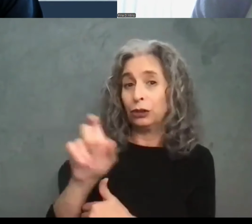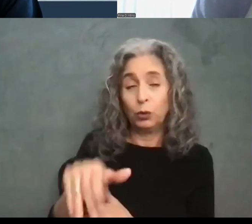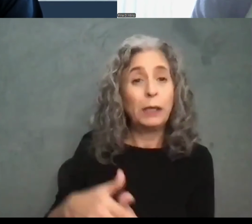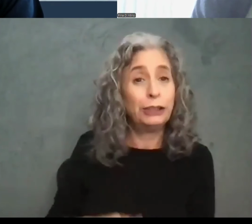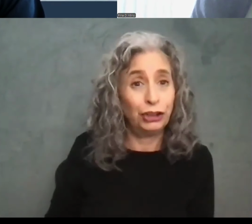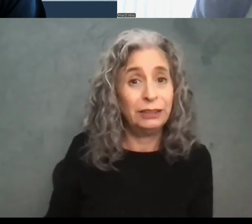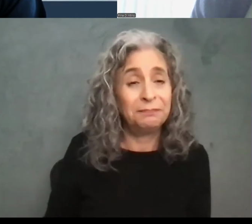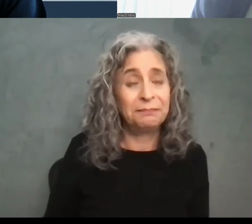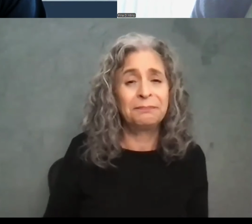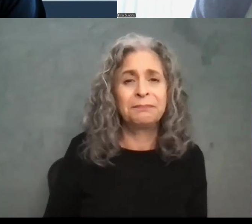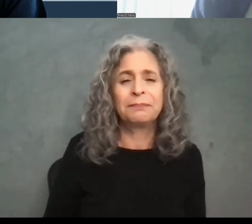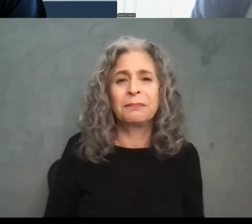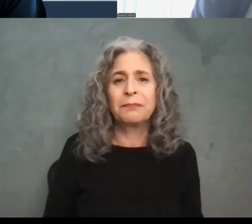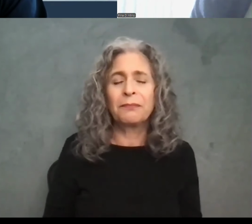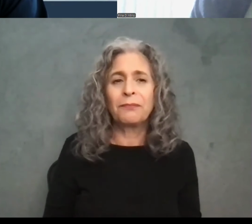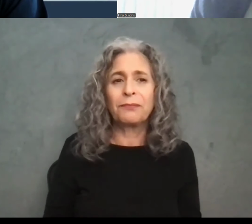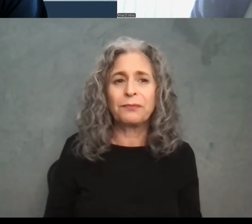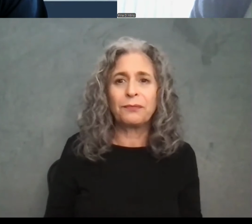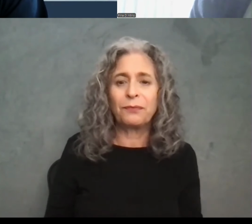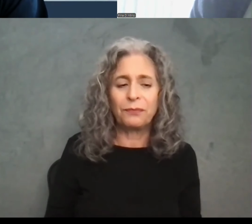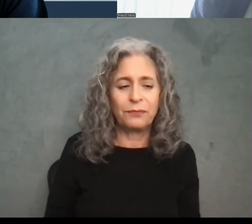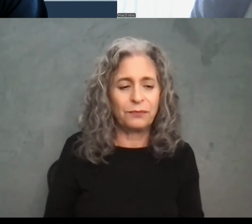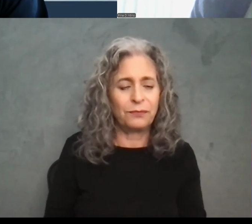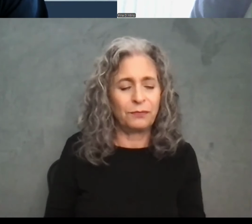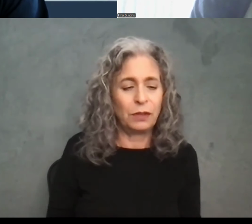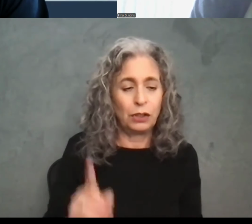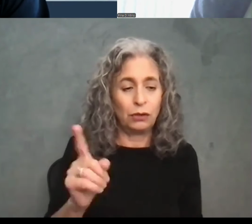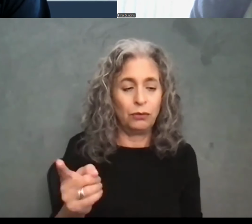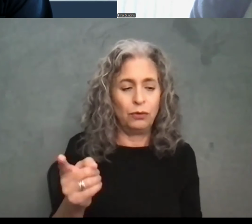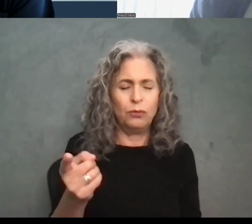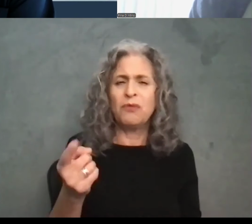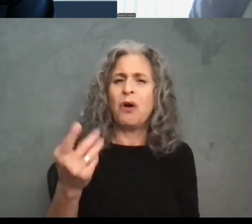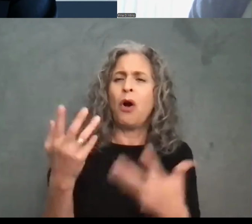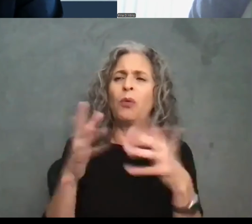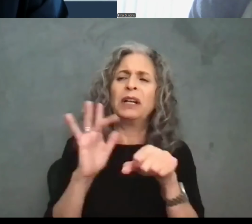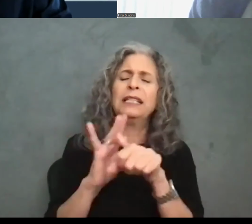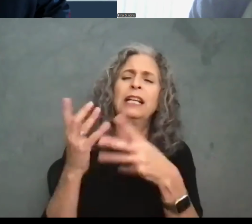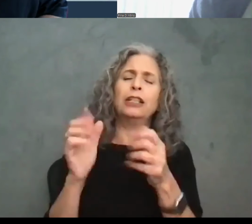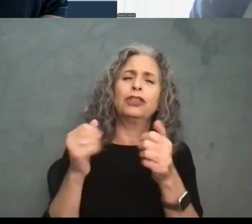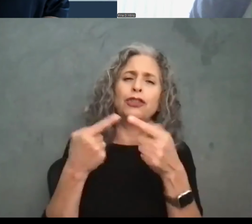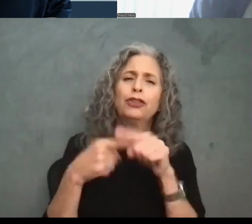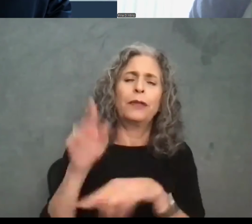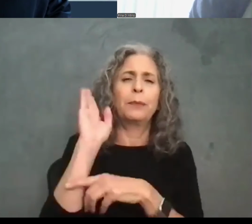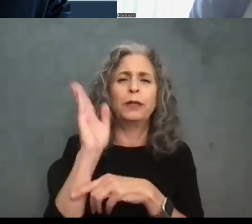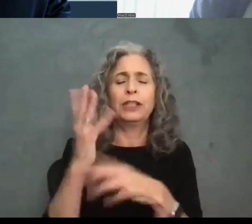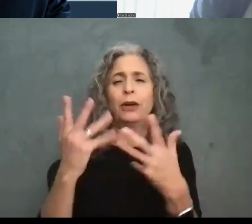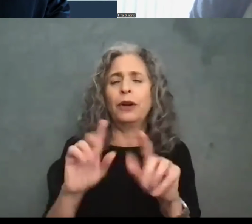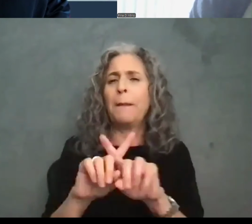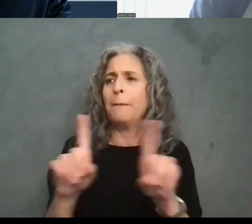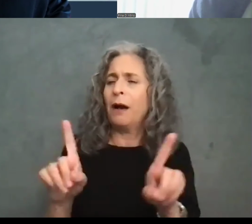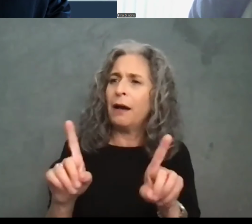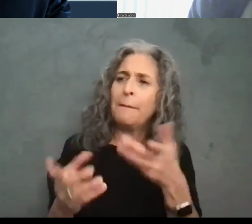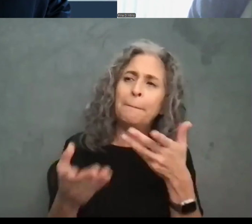next question, which you both touched on a little bit during the presentation already, but maybe we